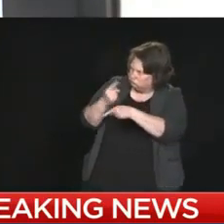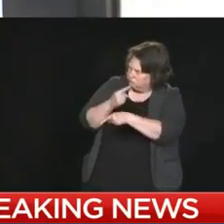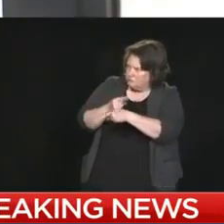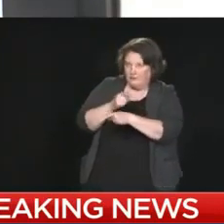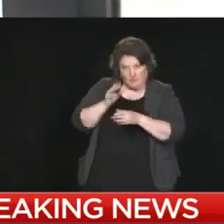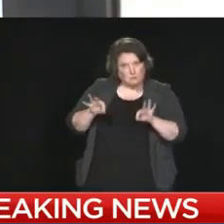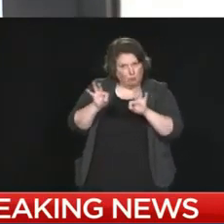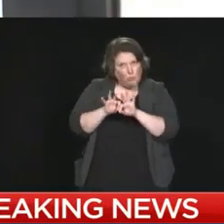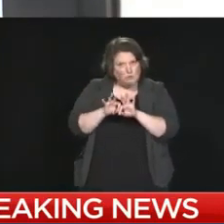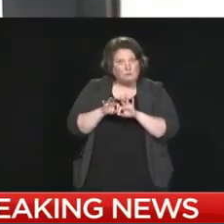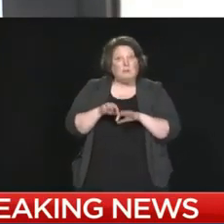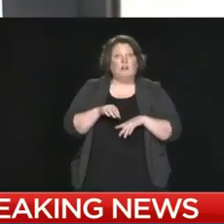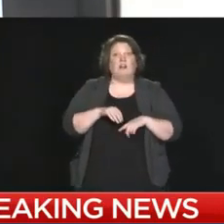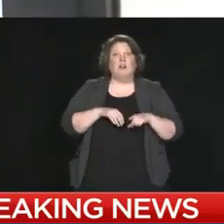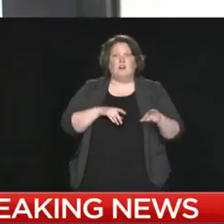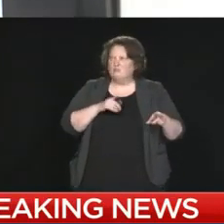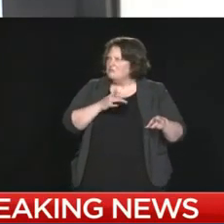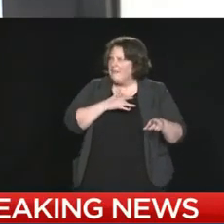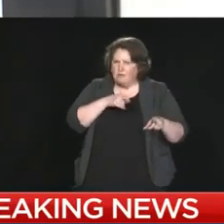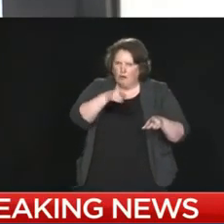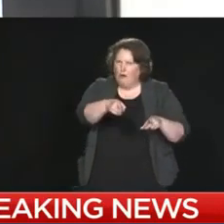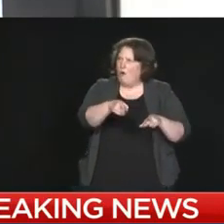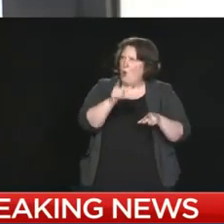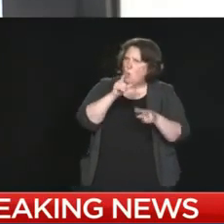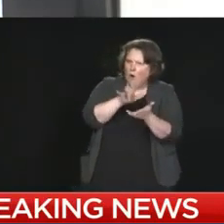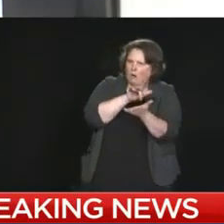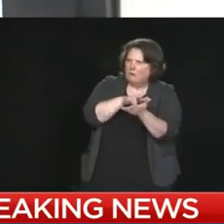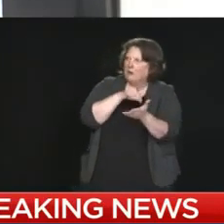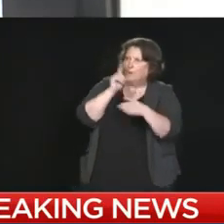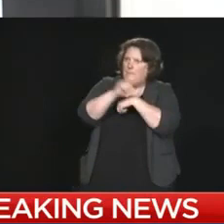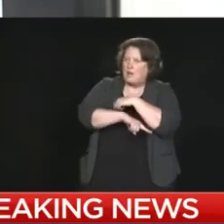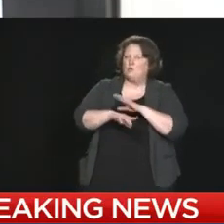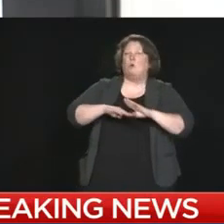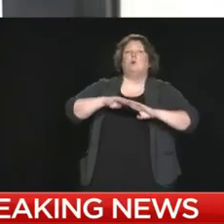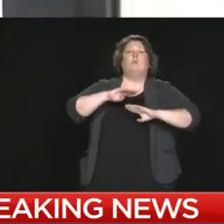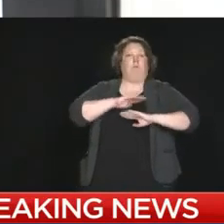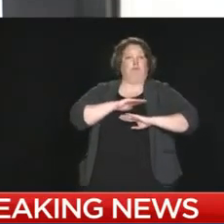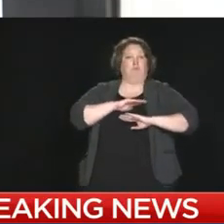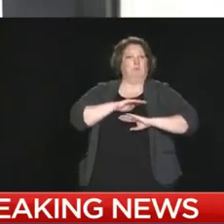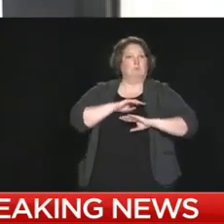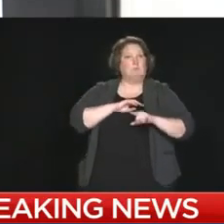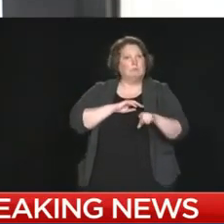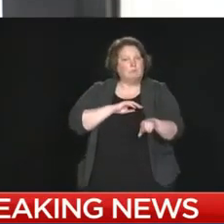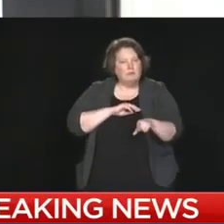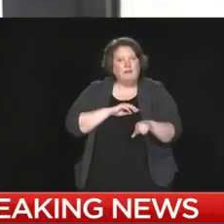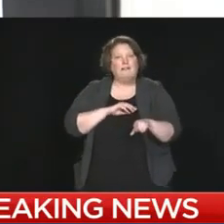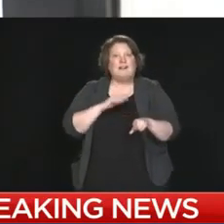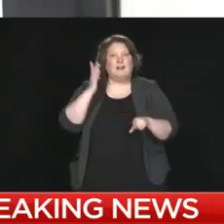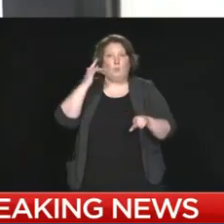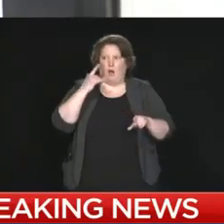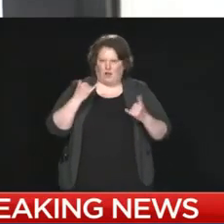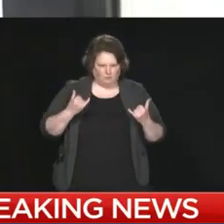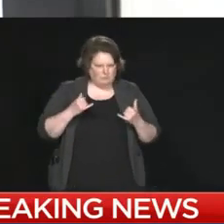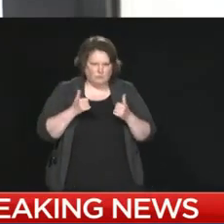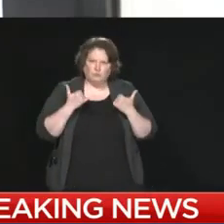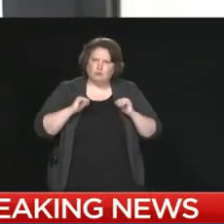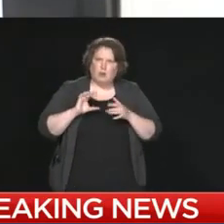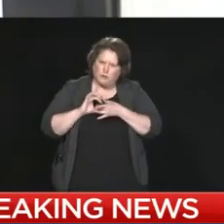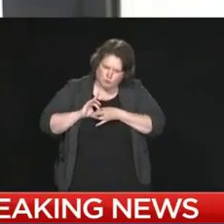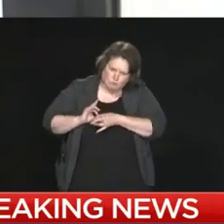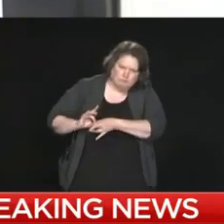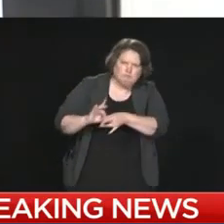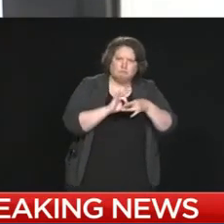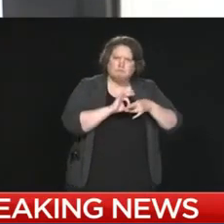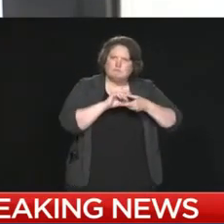that criminals who try to take advantage of a system, particularly at a time where we're pulling together as a country, where